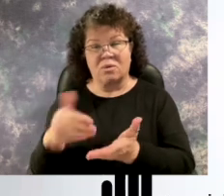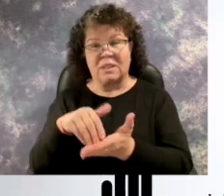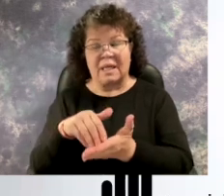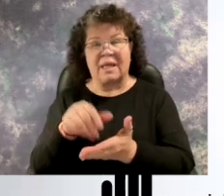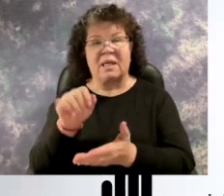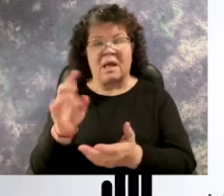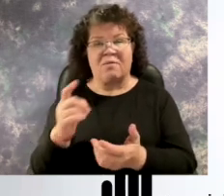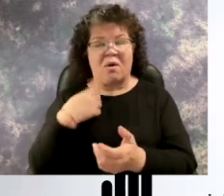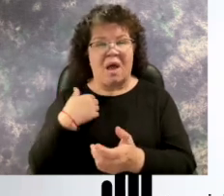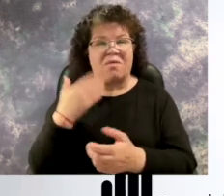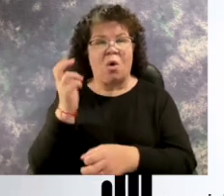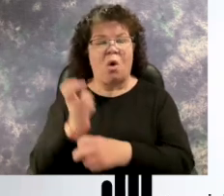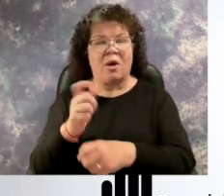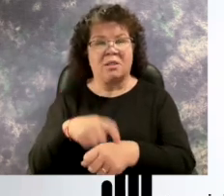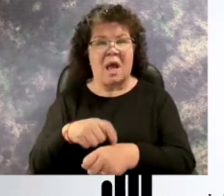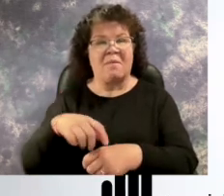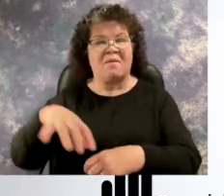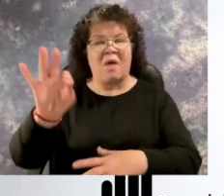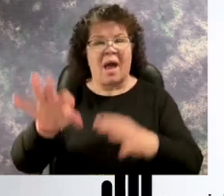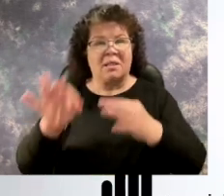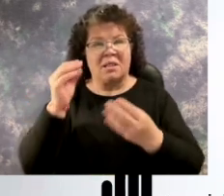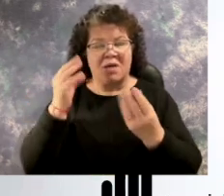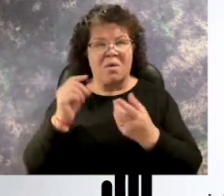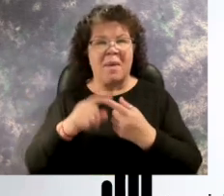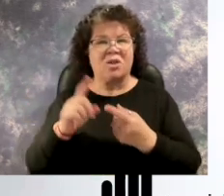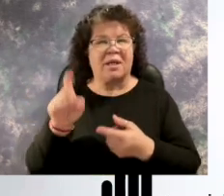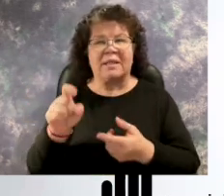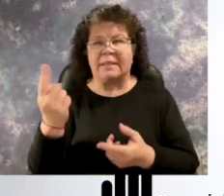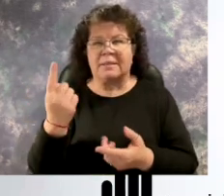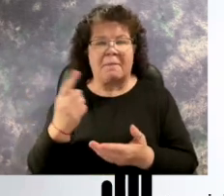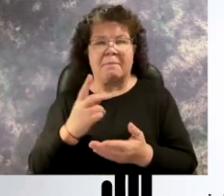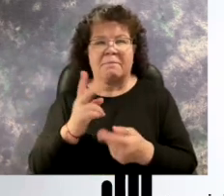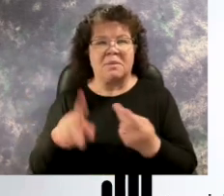finding materials on the website or needed a little navigation tutorial.